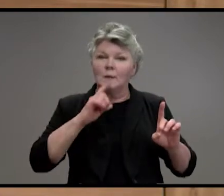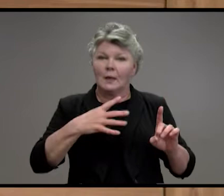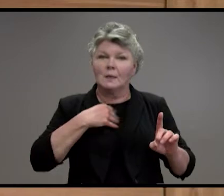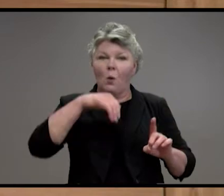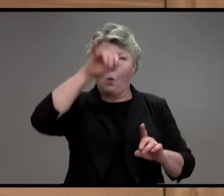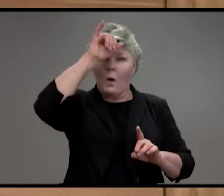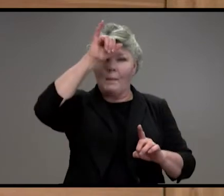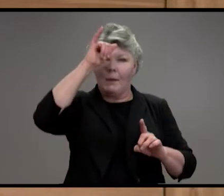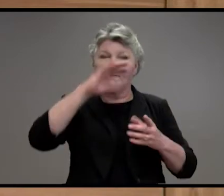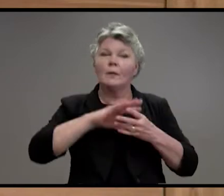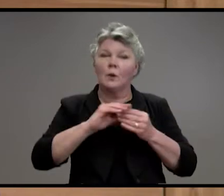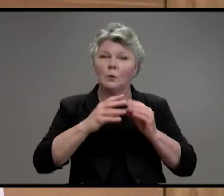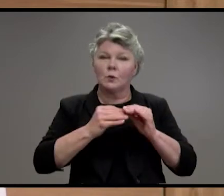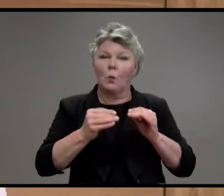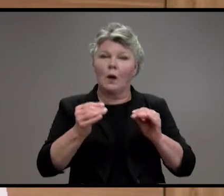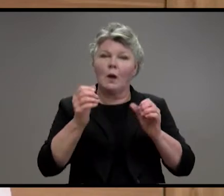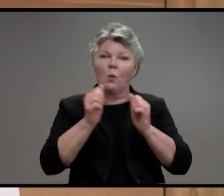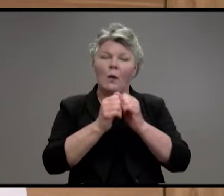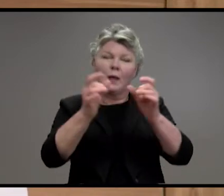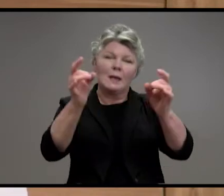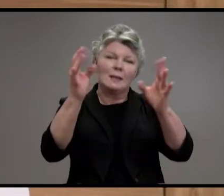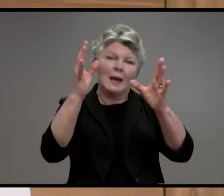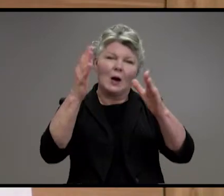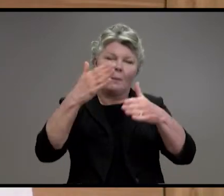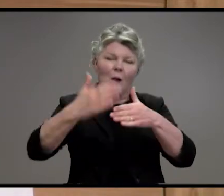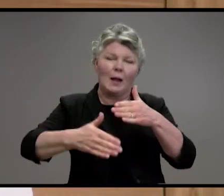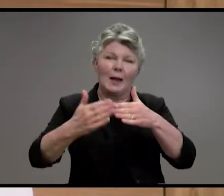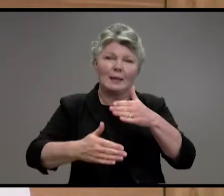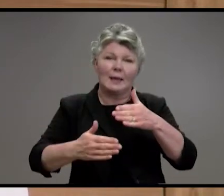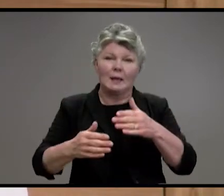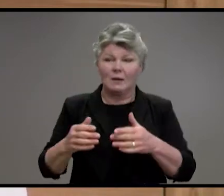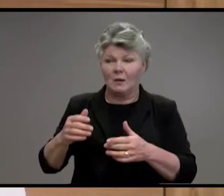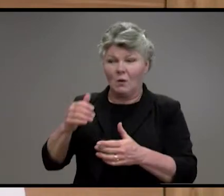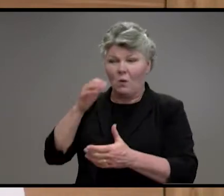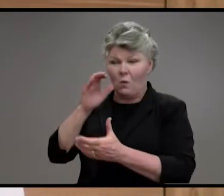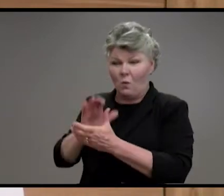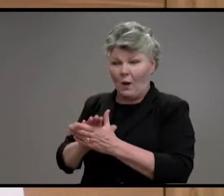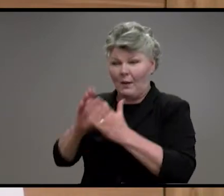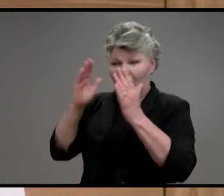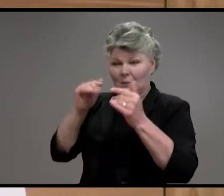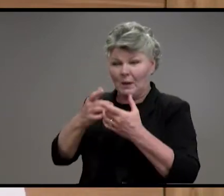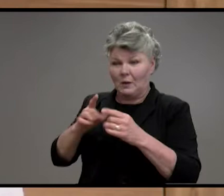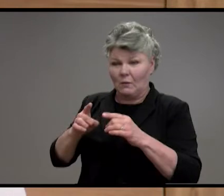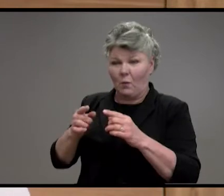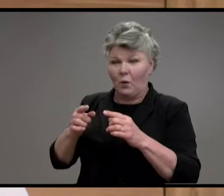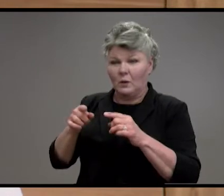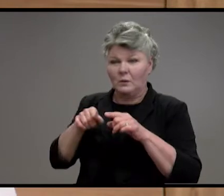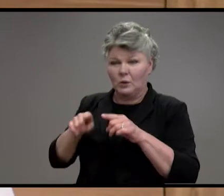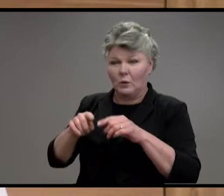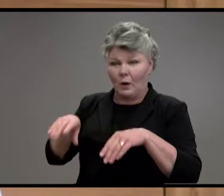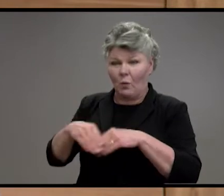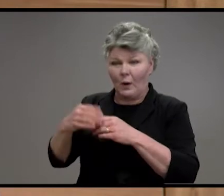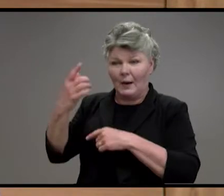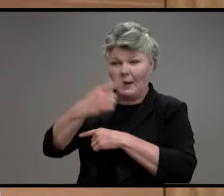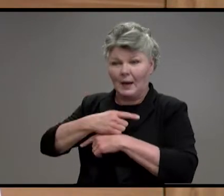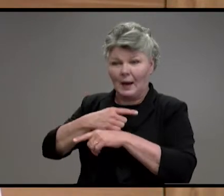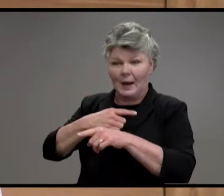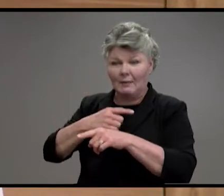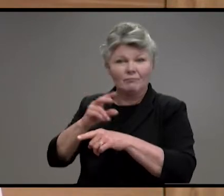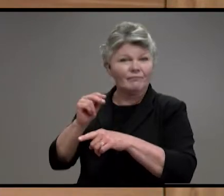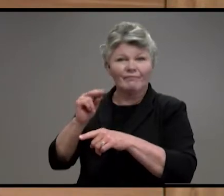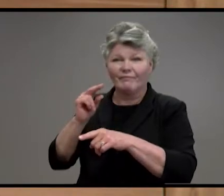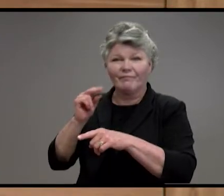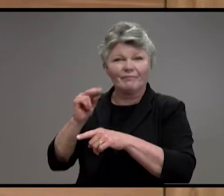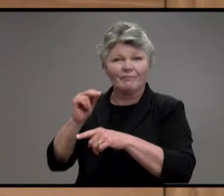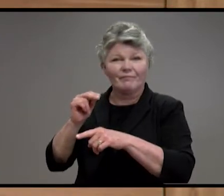with a tragic ending. No bride imagines divorce on her wedding day. Her mind is filled with scenes of happiness and